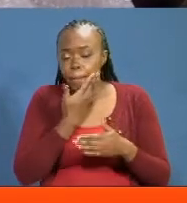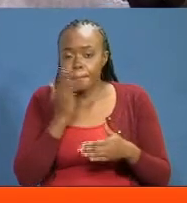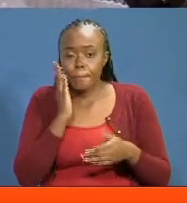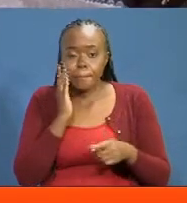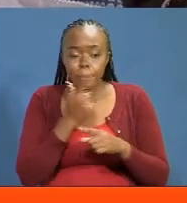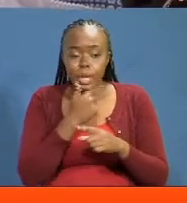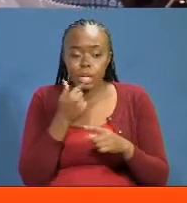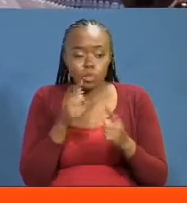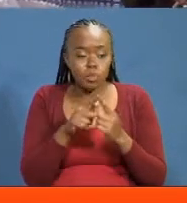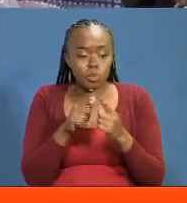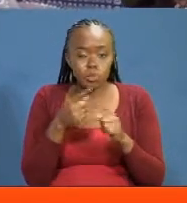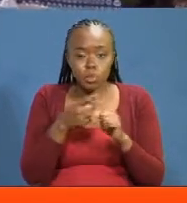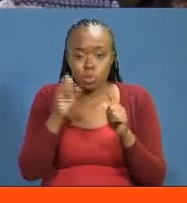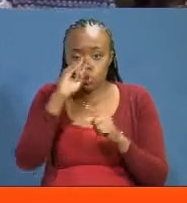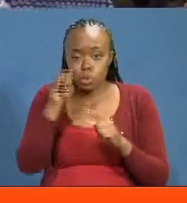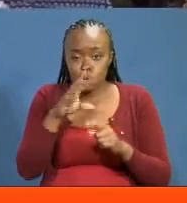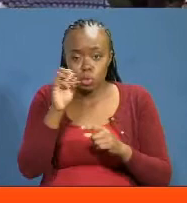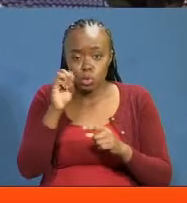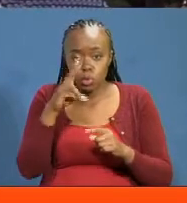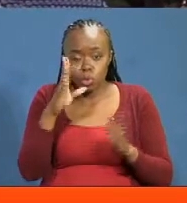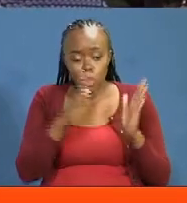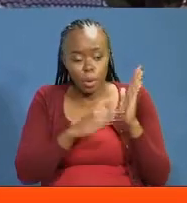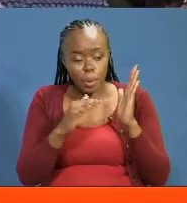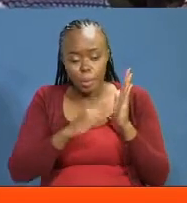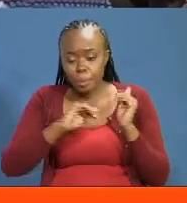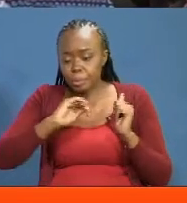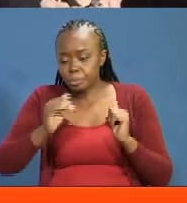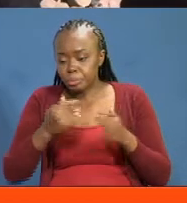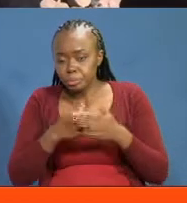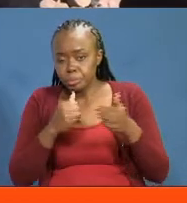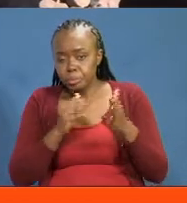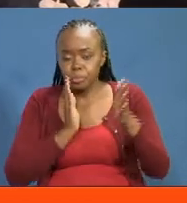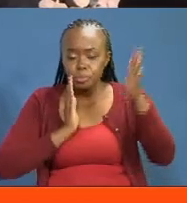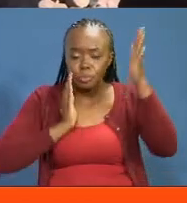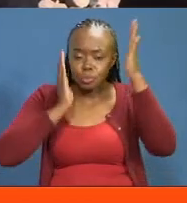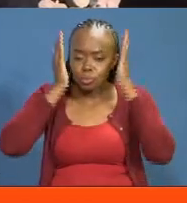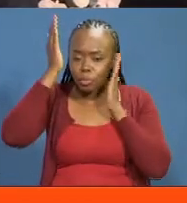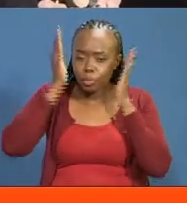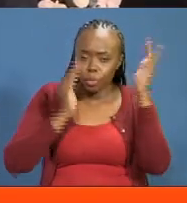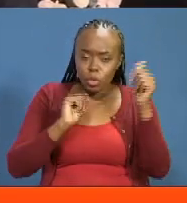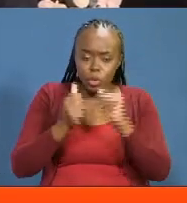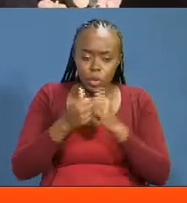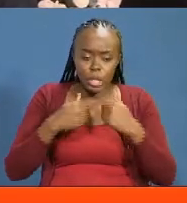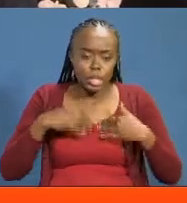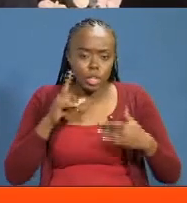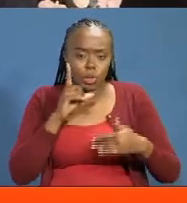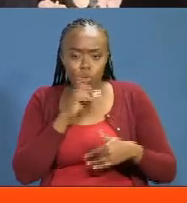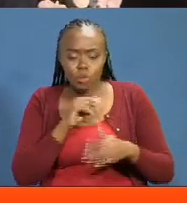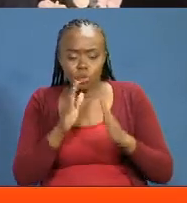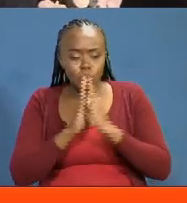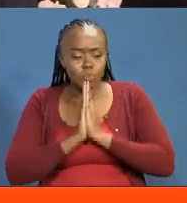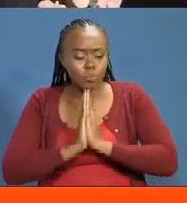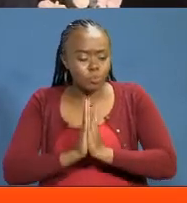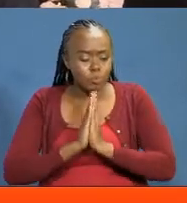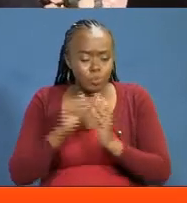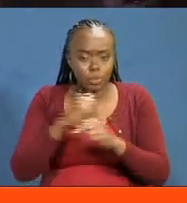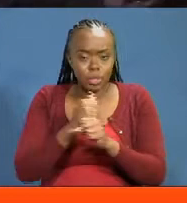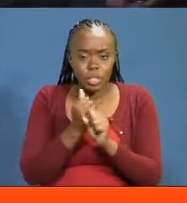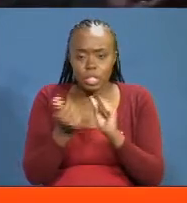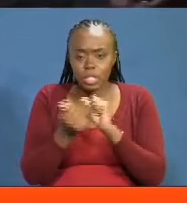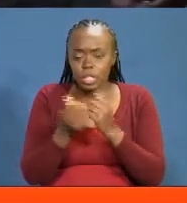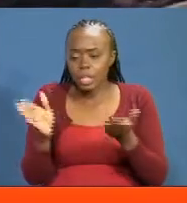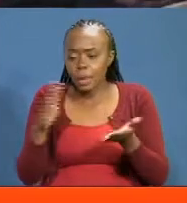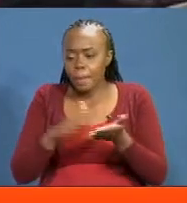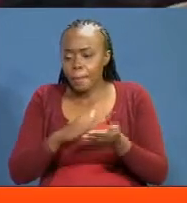Kibe at Kandara in Muranga County. After the bishop presided over the mass and final prayers made, the microphone was handed